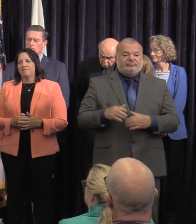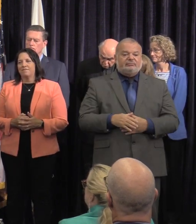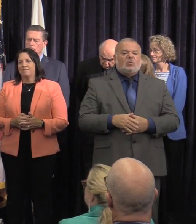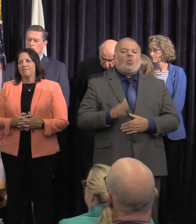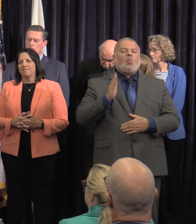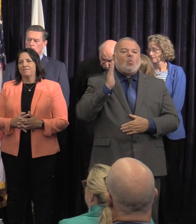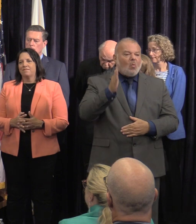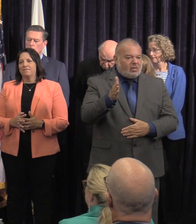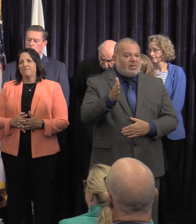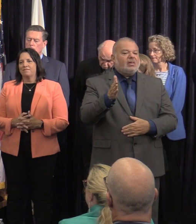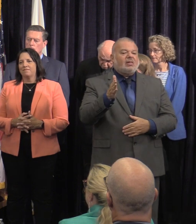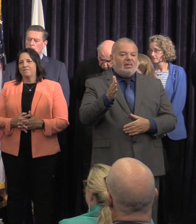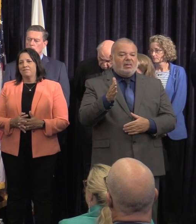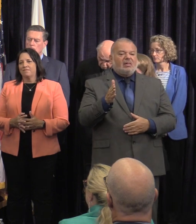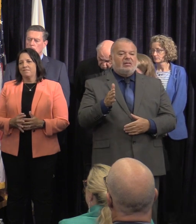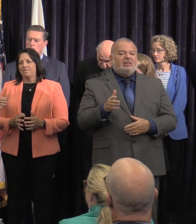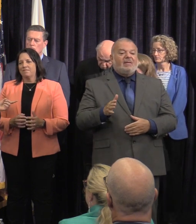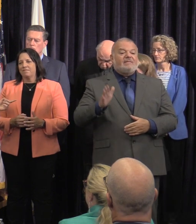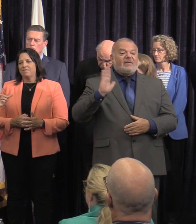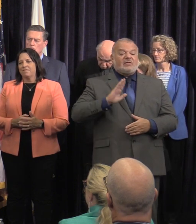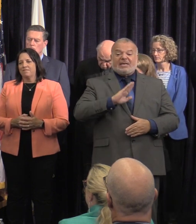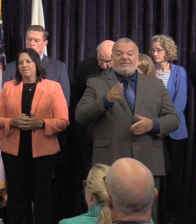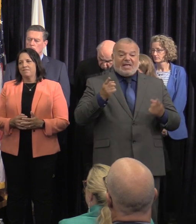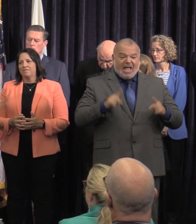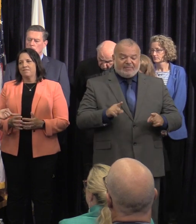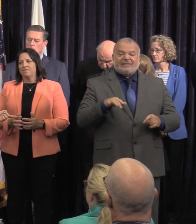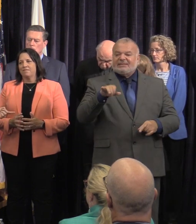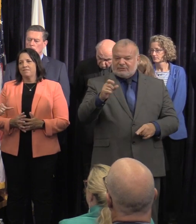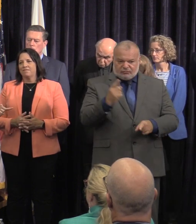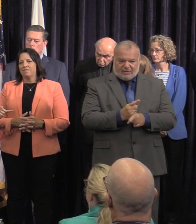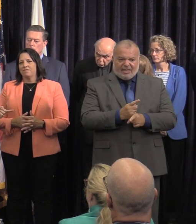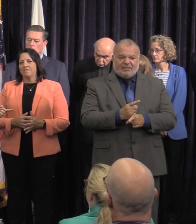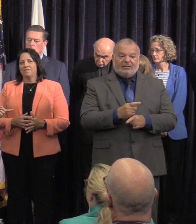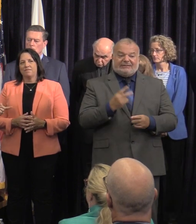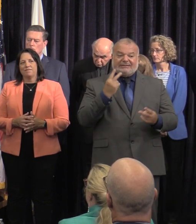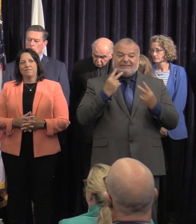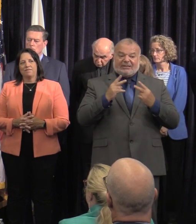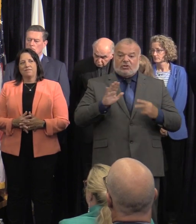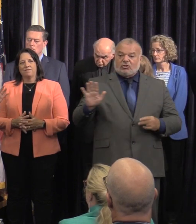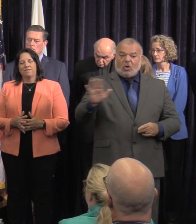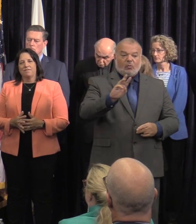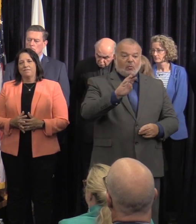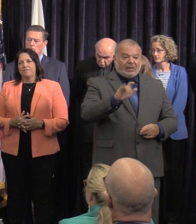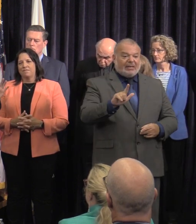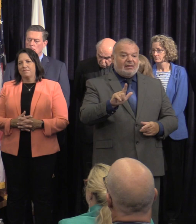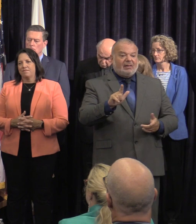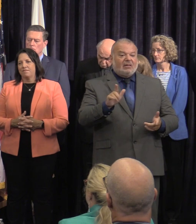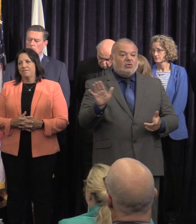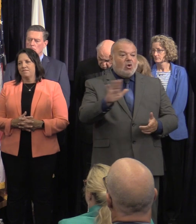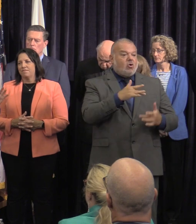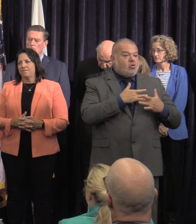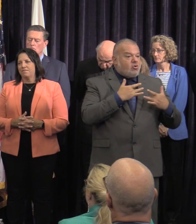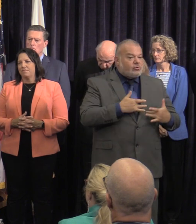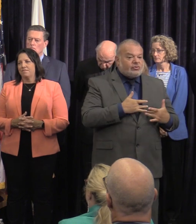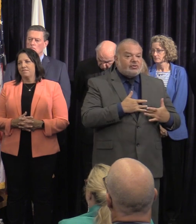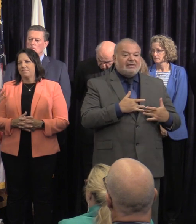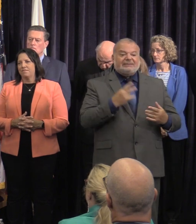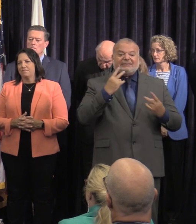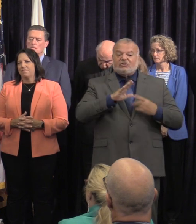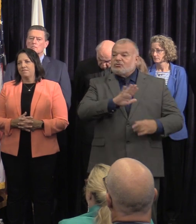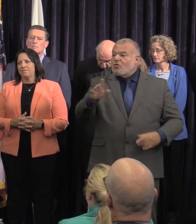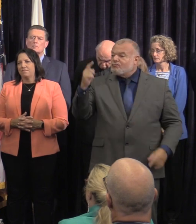we haven't had to do this before, I know the will, the heart, the compassion, the brains of the people